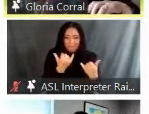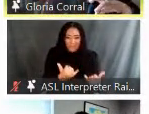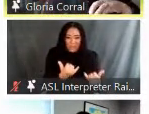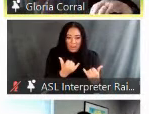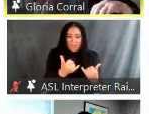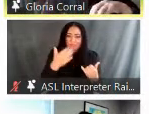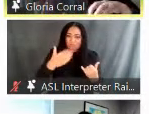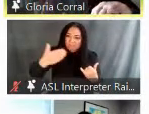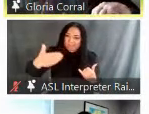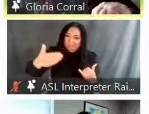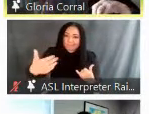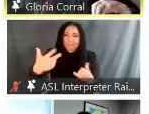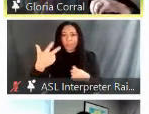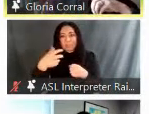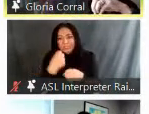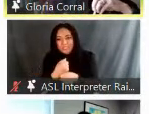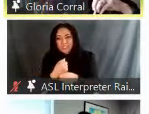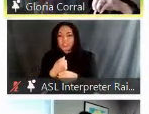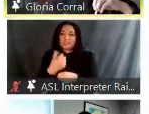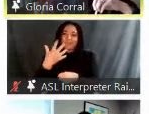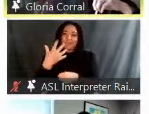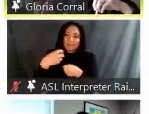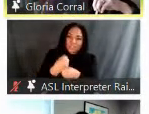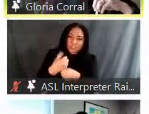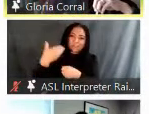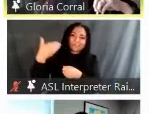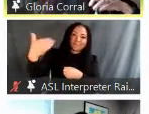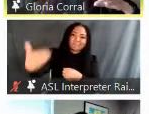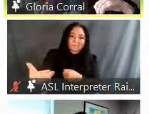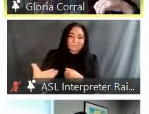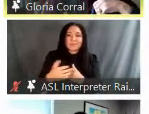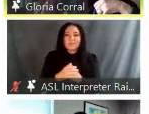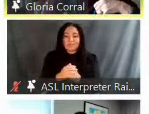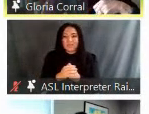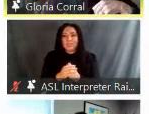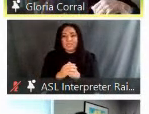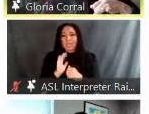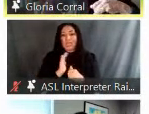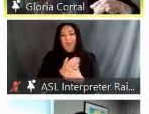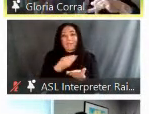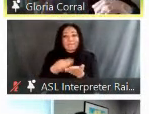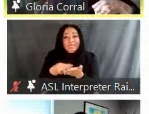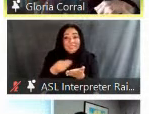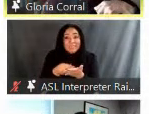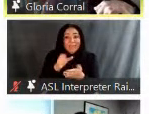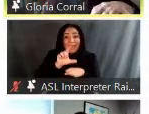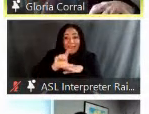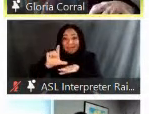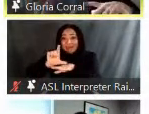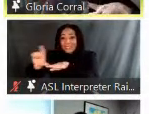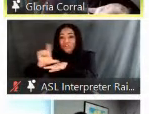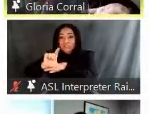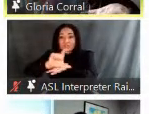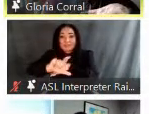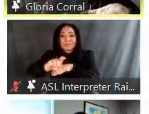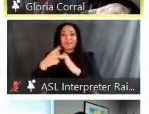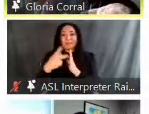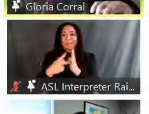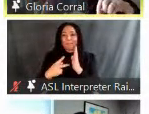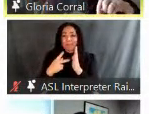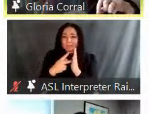3 years from now, 5 years from now, 10 years from now, and that our funding allocations, our policy decisions